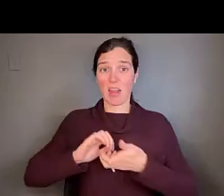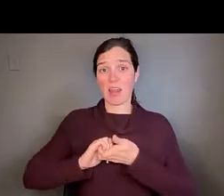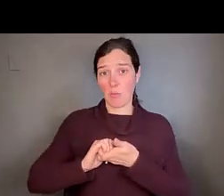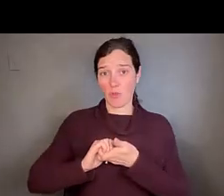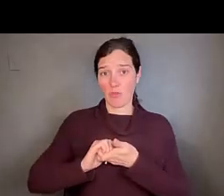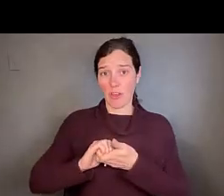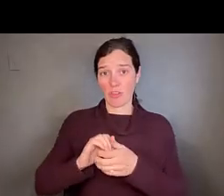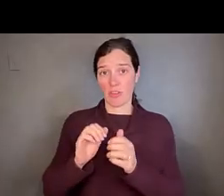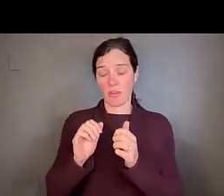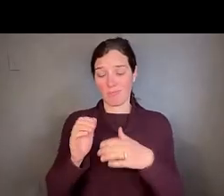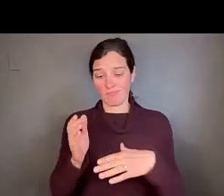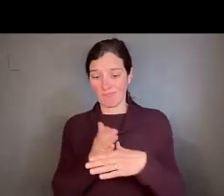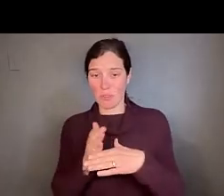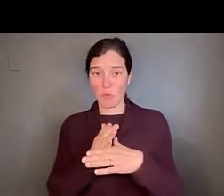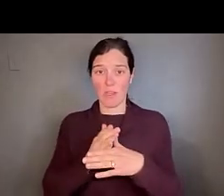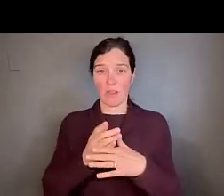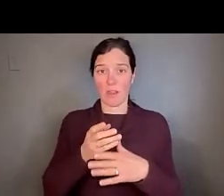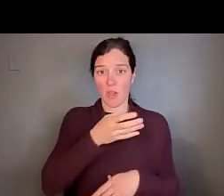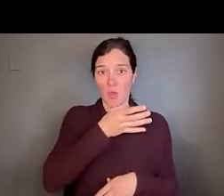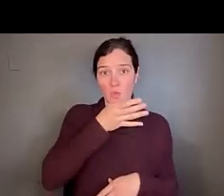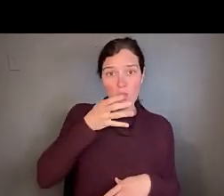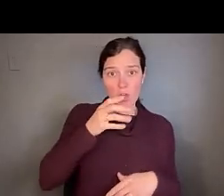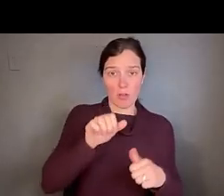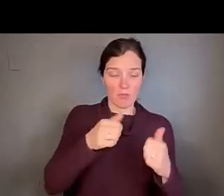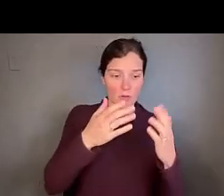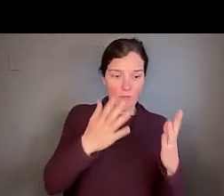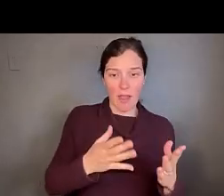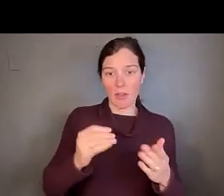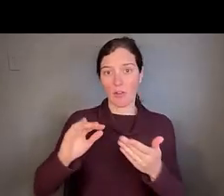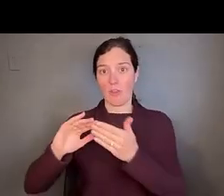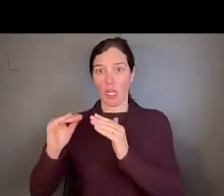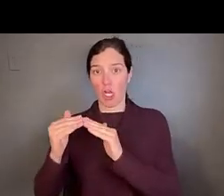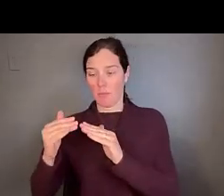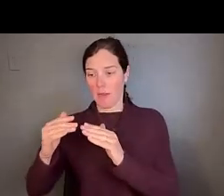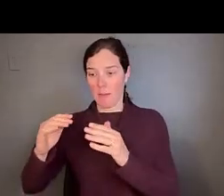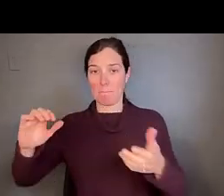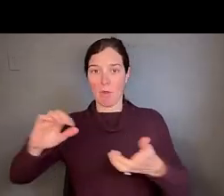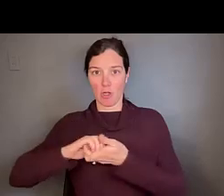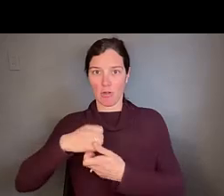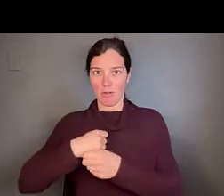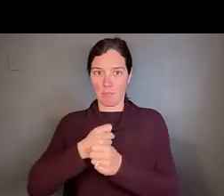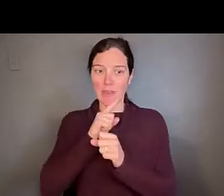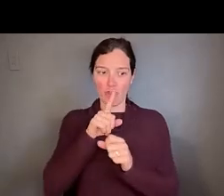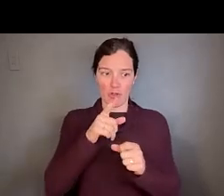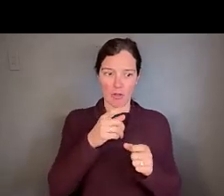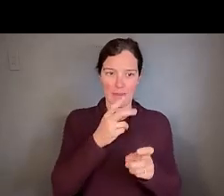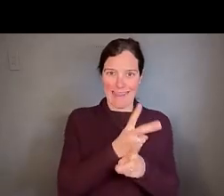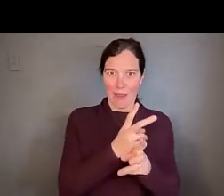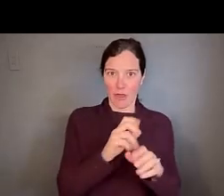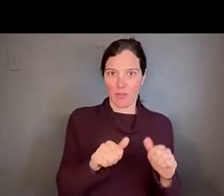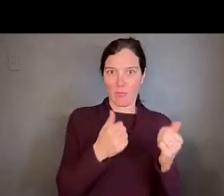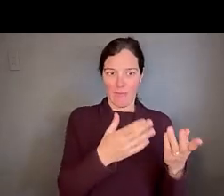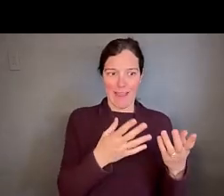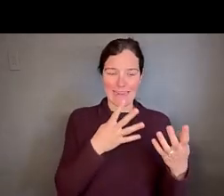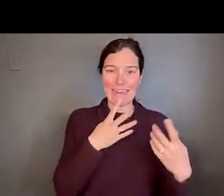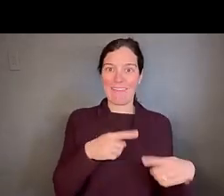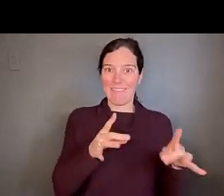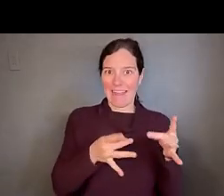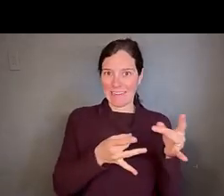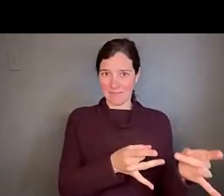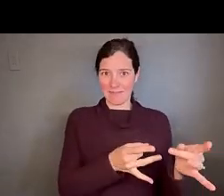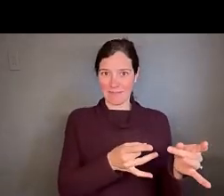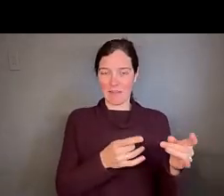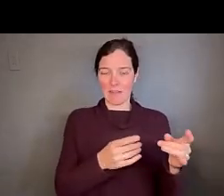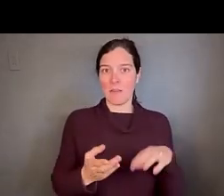collaboration amongst and between the rural providers and our urban partners to make sure care is provided in effective ways, driving